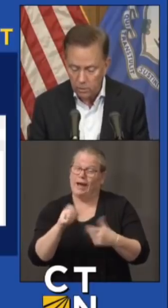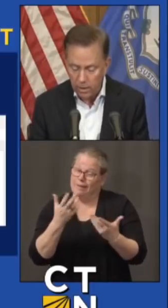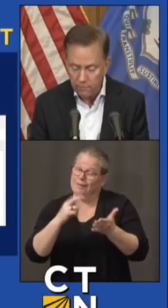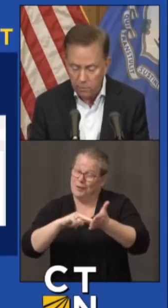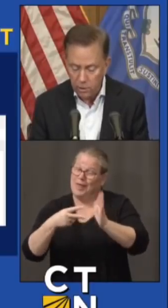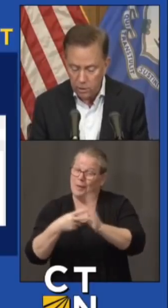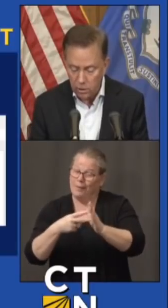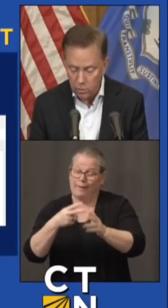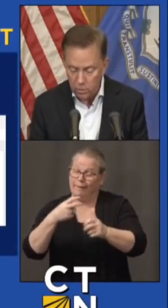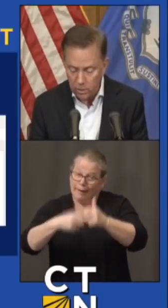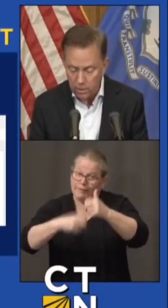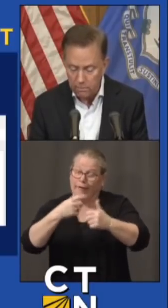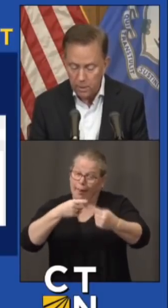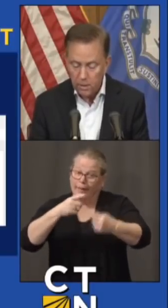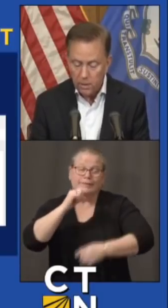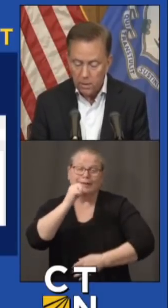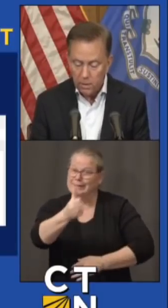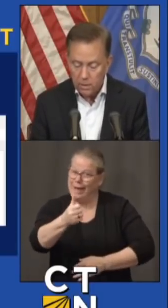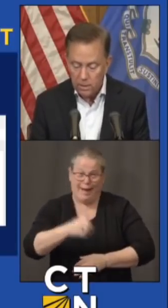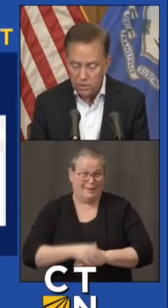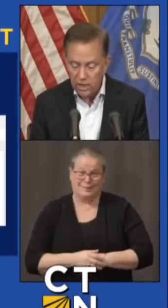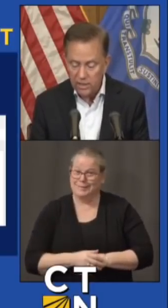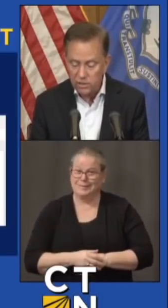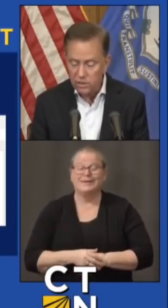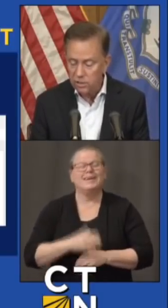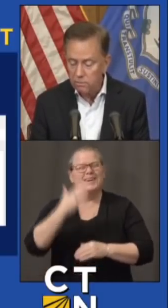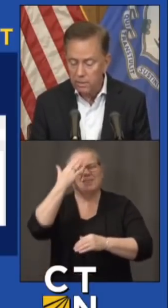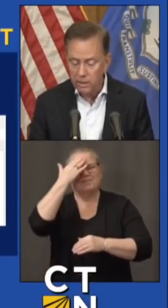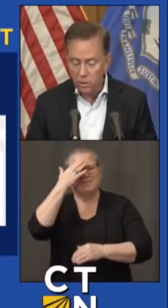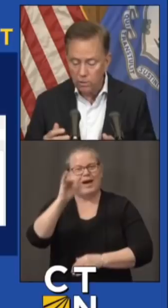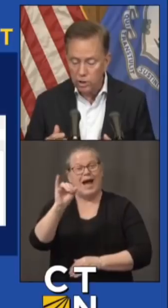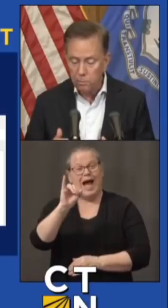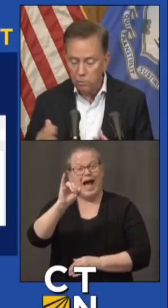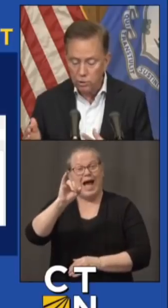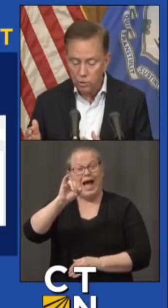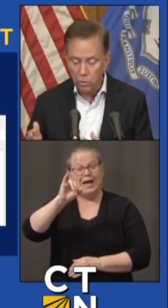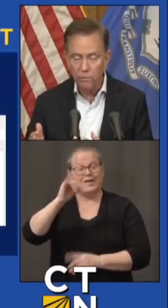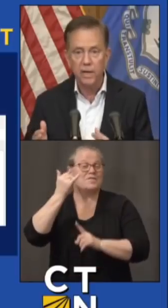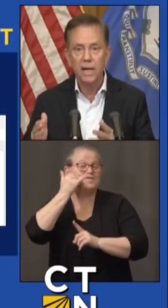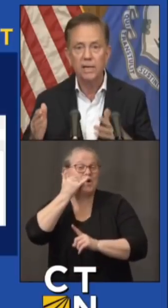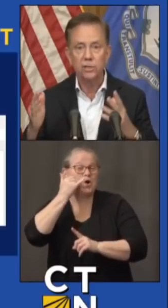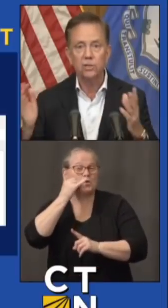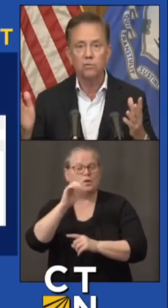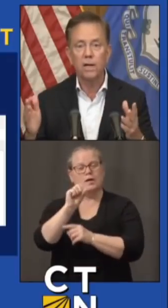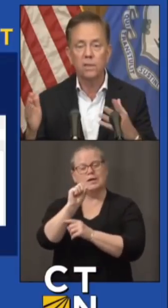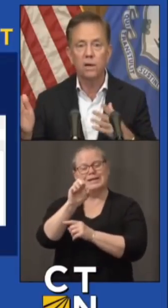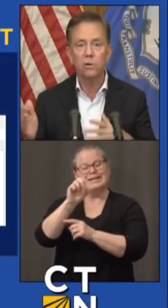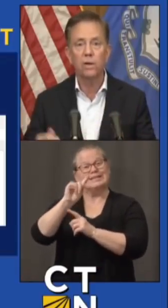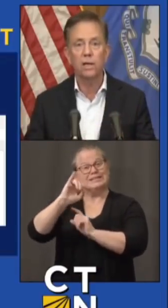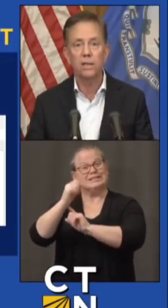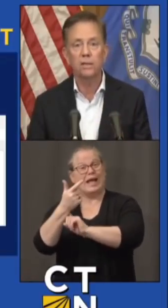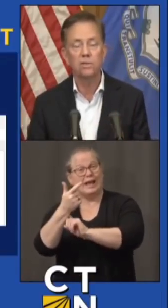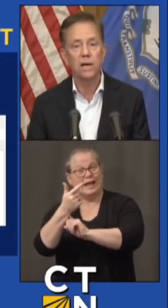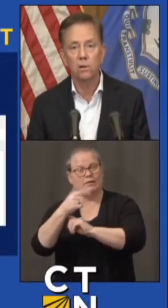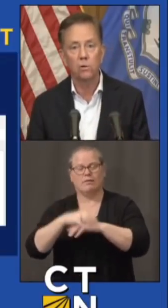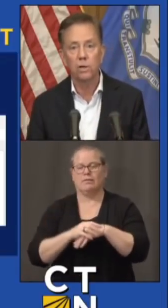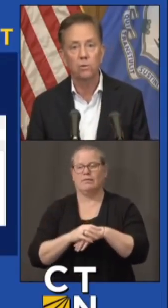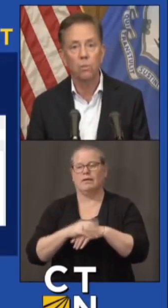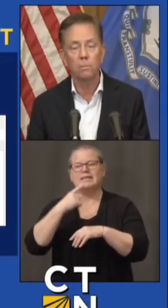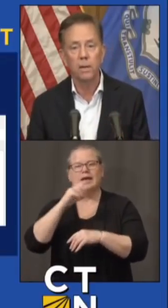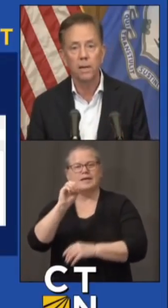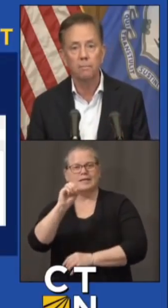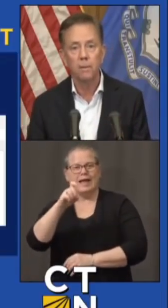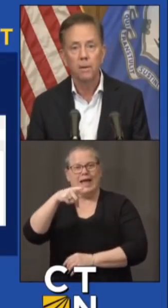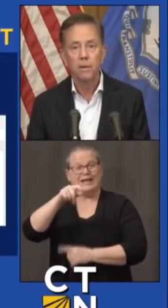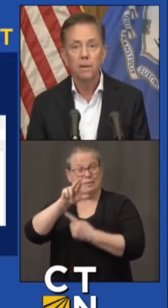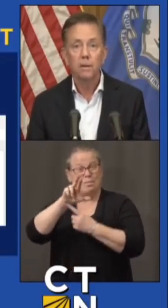On your iPhone, you go to the settings and go to exposure notifications. Right there, you can get that downloaded in